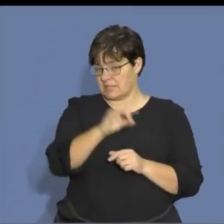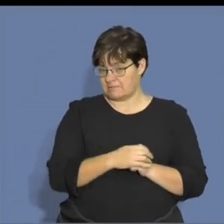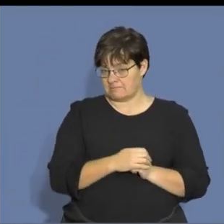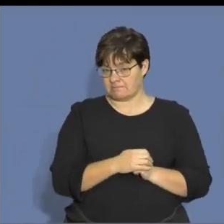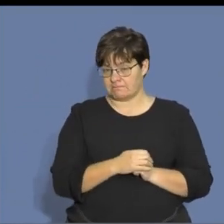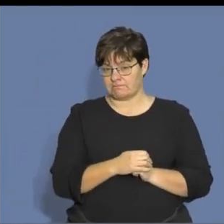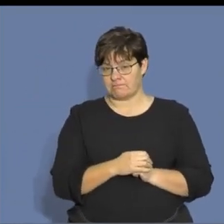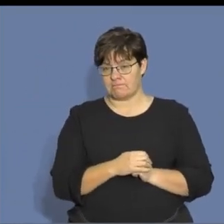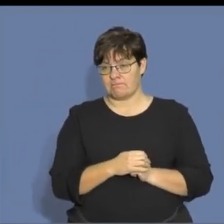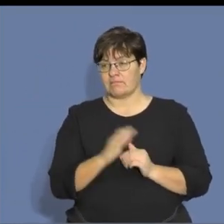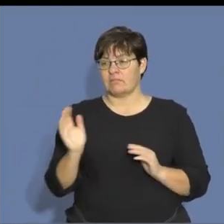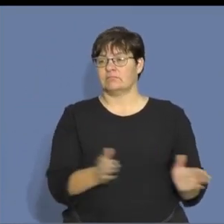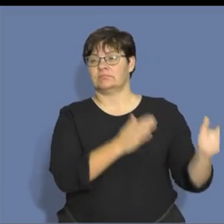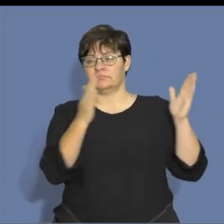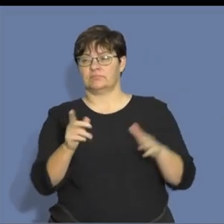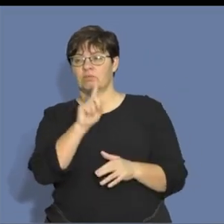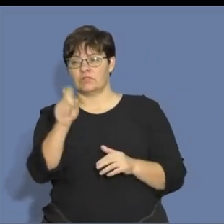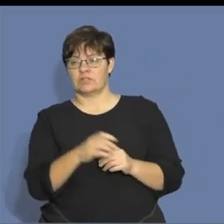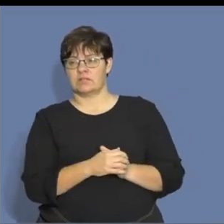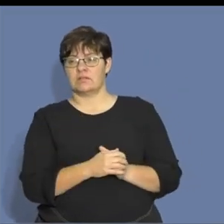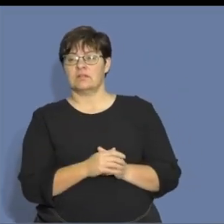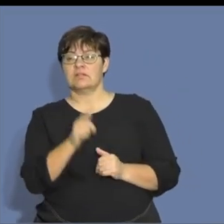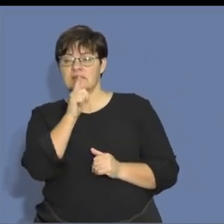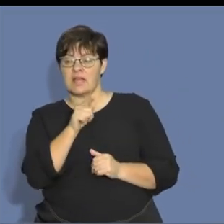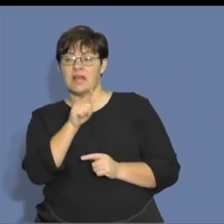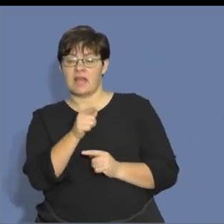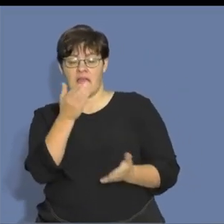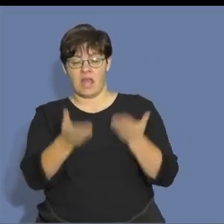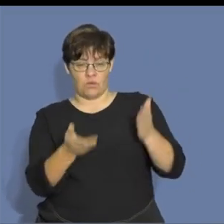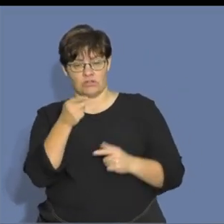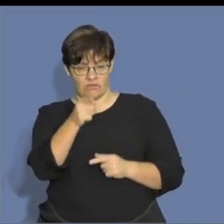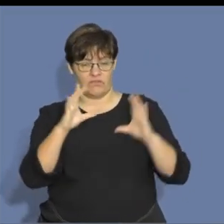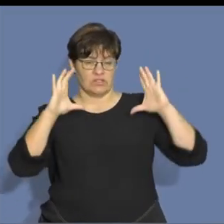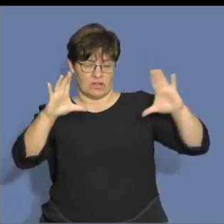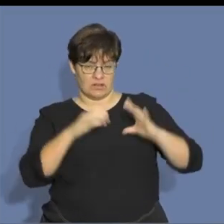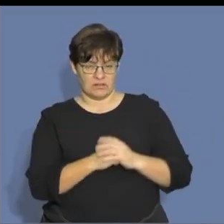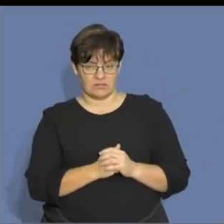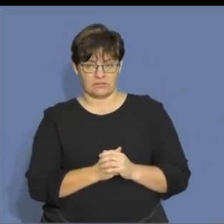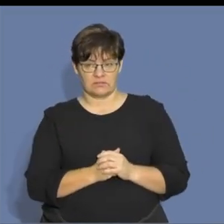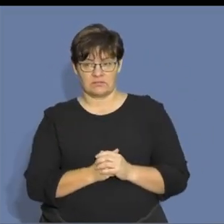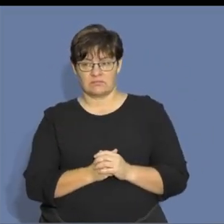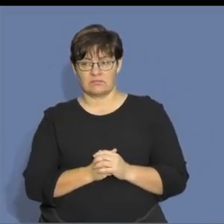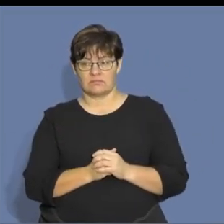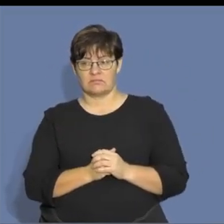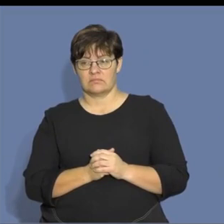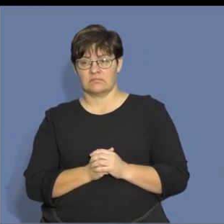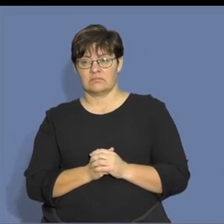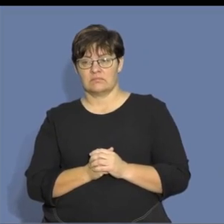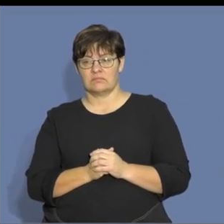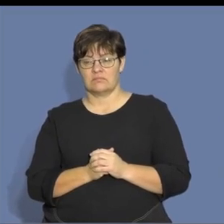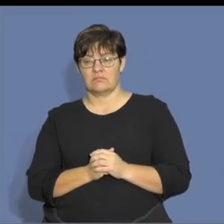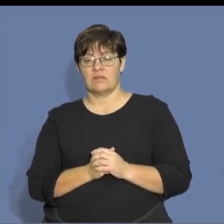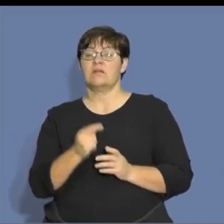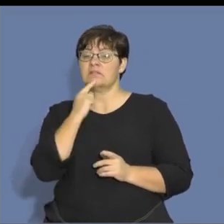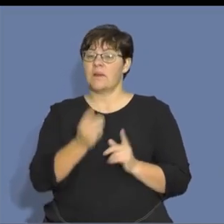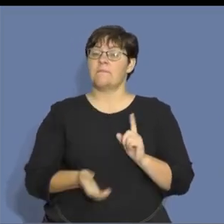3. Now let's move on to the next question. They say determine the equation of the circle. Now, again, when it